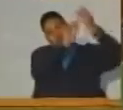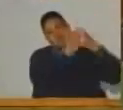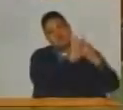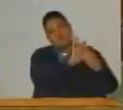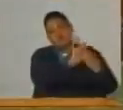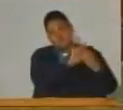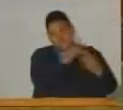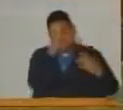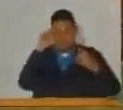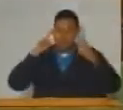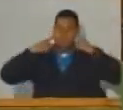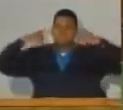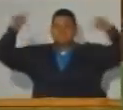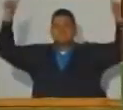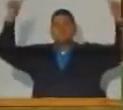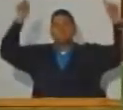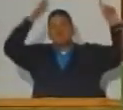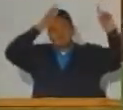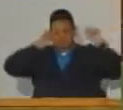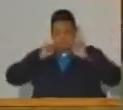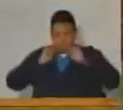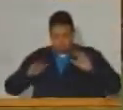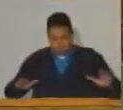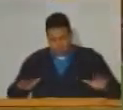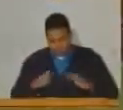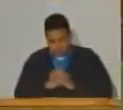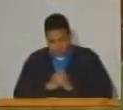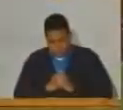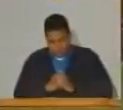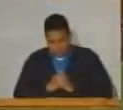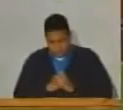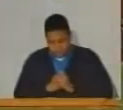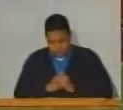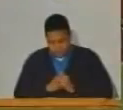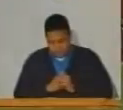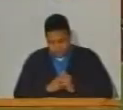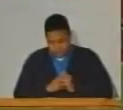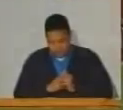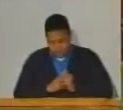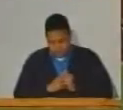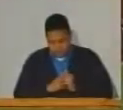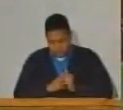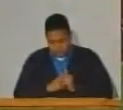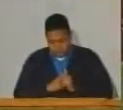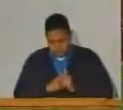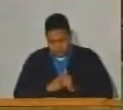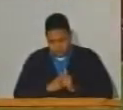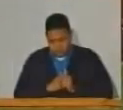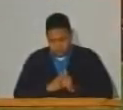partnership for prosperity. God bless you, and God bless Jamaica. God bless you.